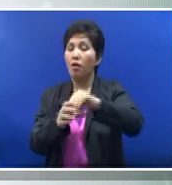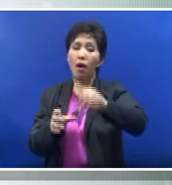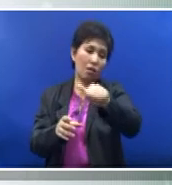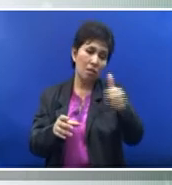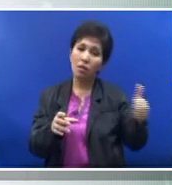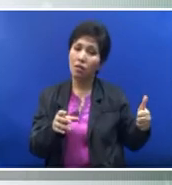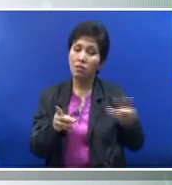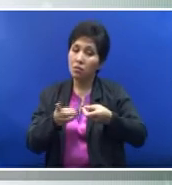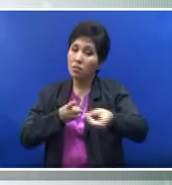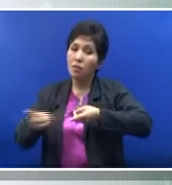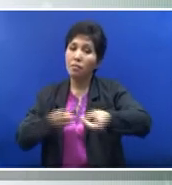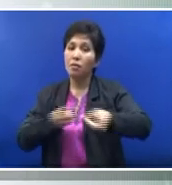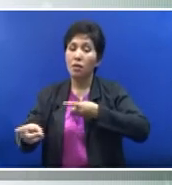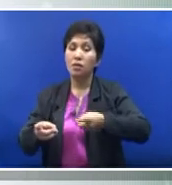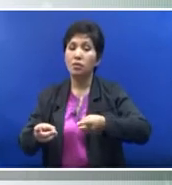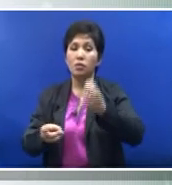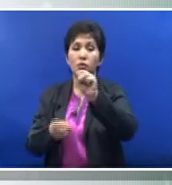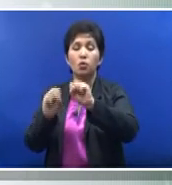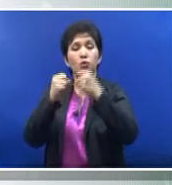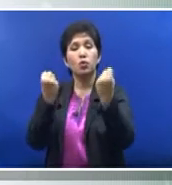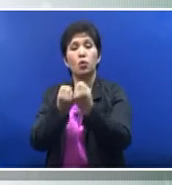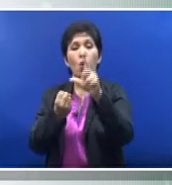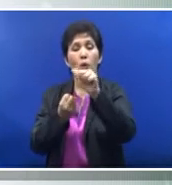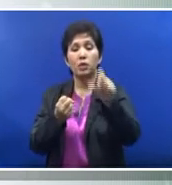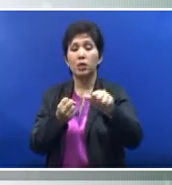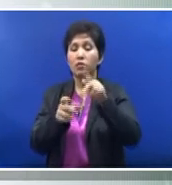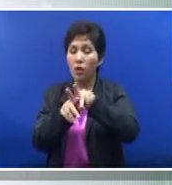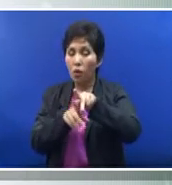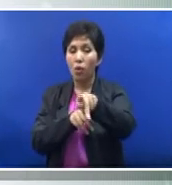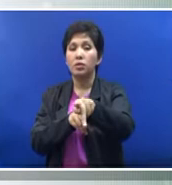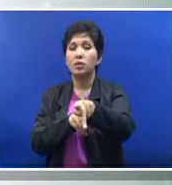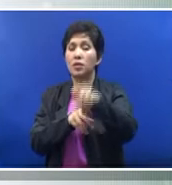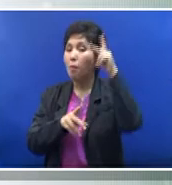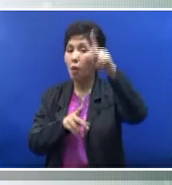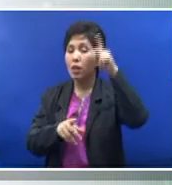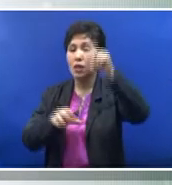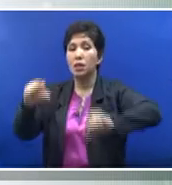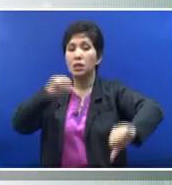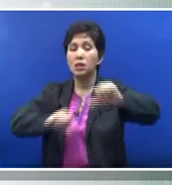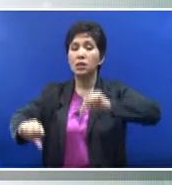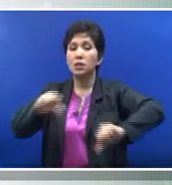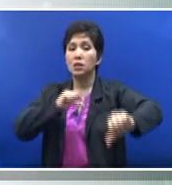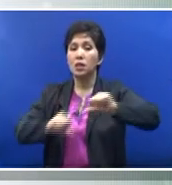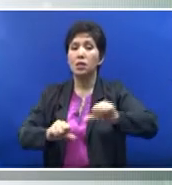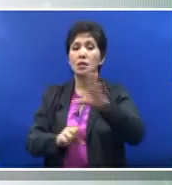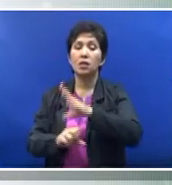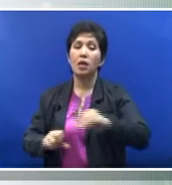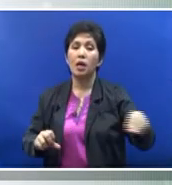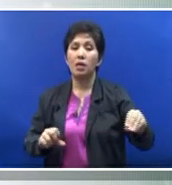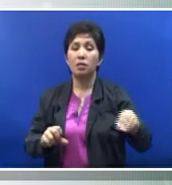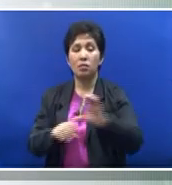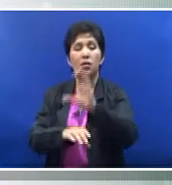related disciplines such as sociology, psychology, political science, philosophy, and